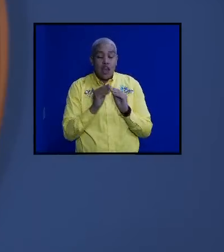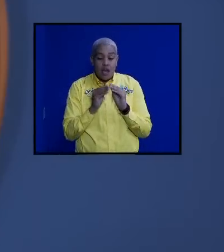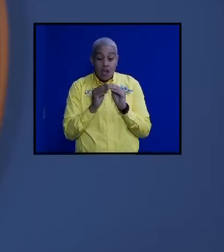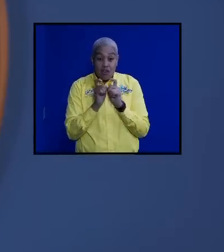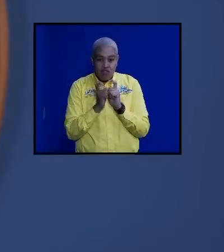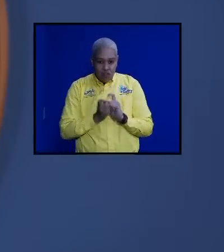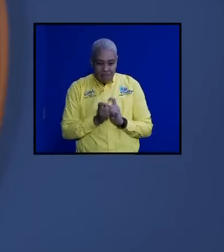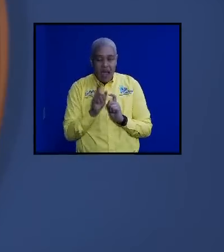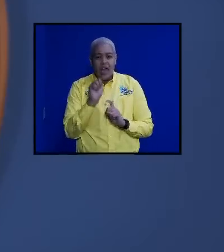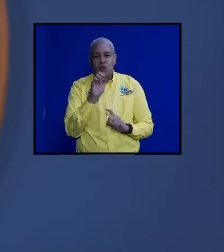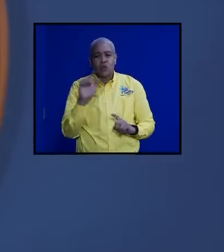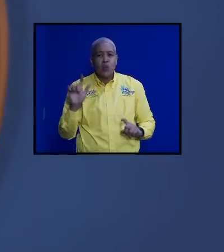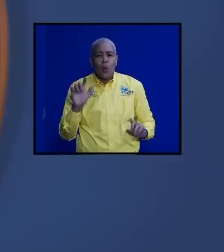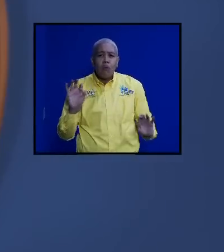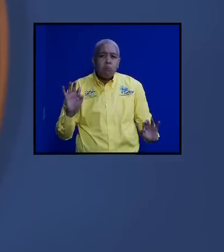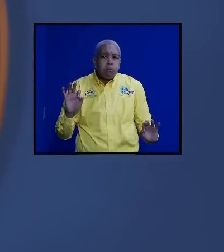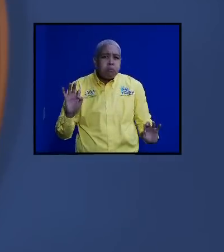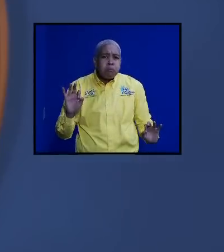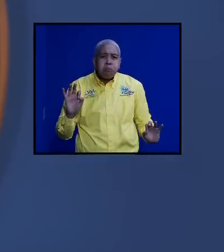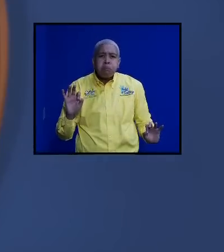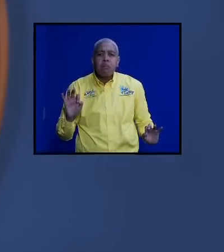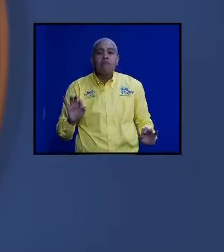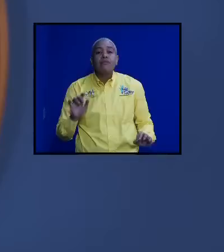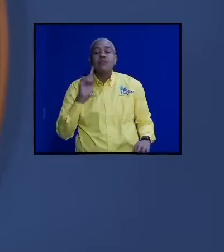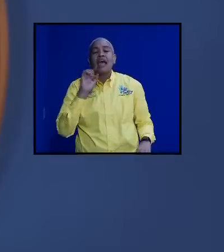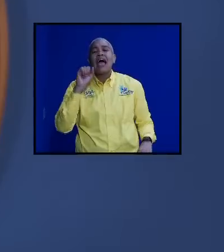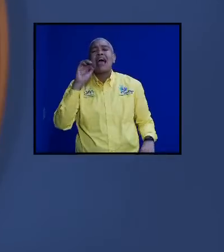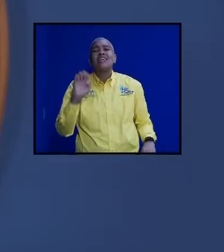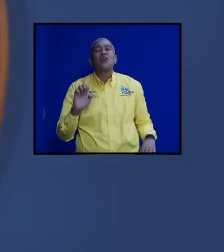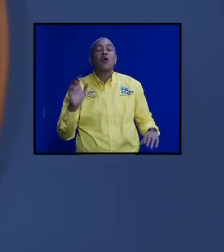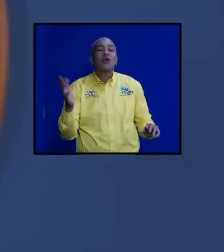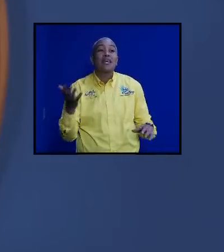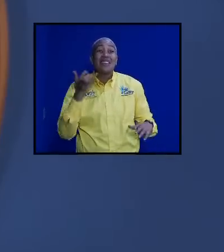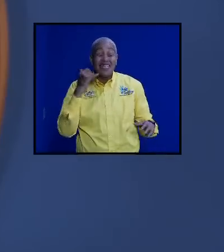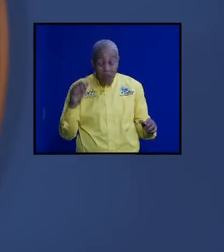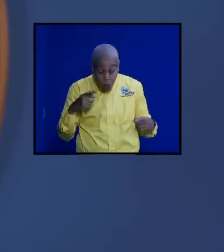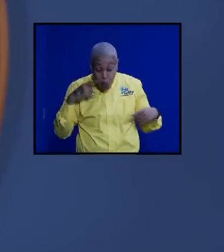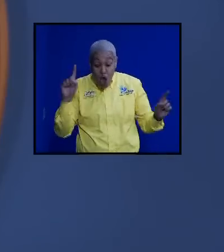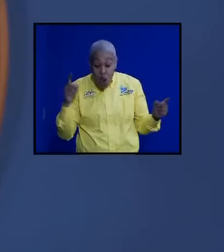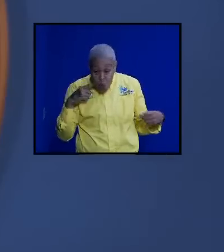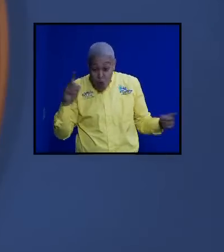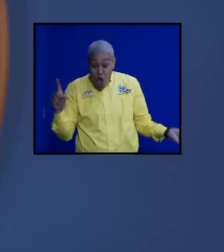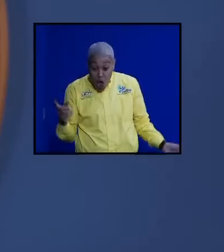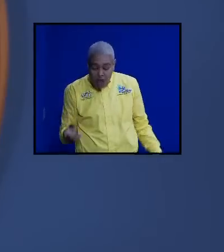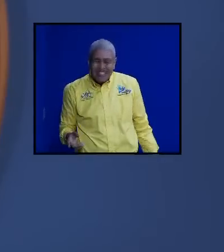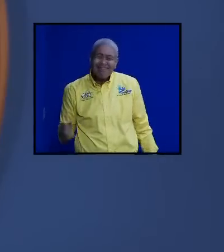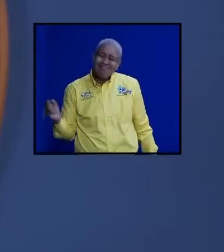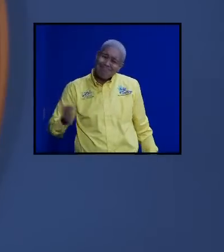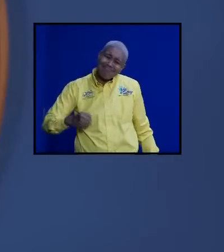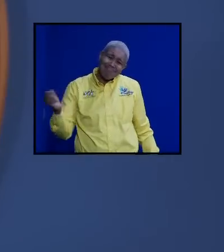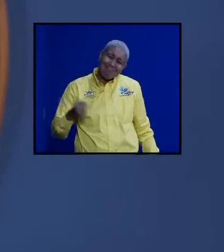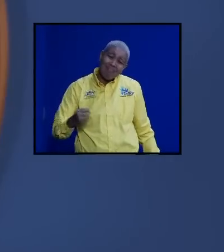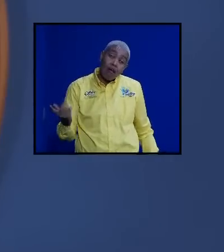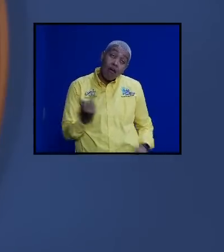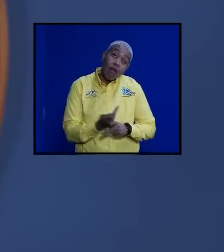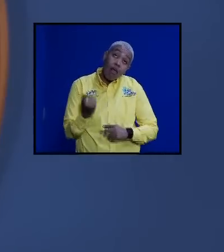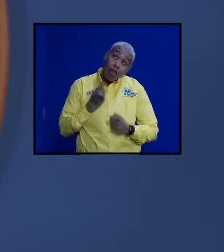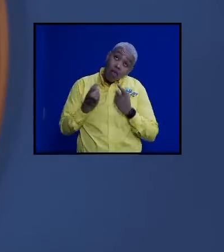tool. So the SOEs, without question, and we keep getting it, does it work? The SOEs work. As I said before, my